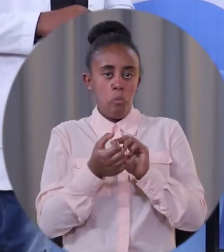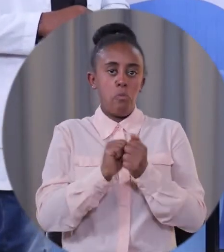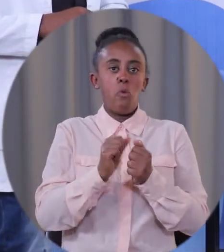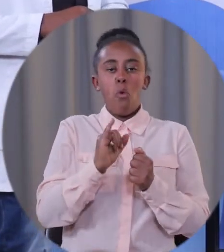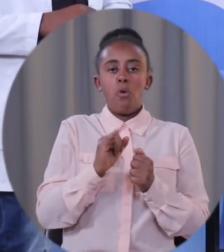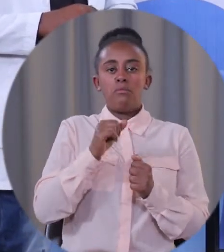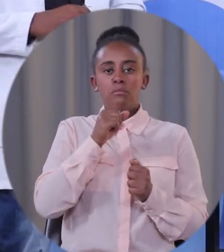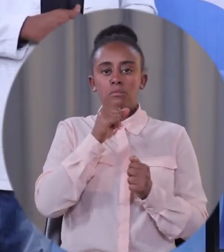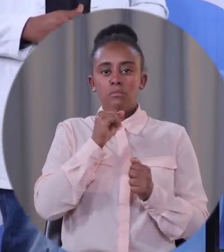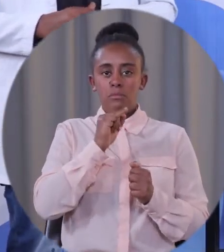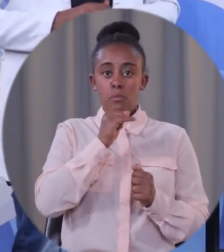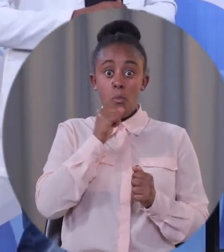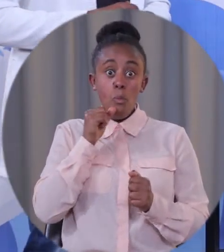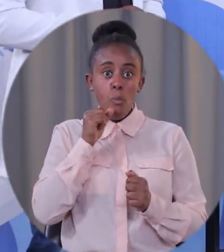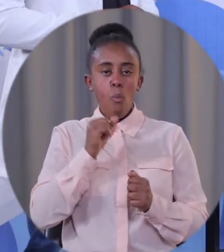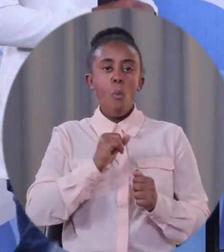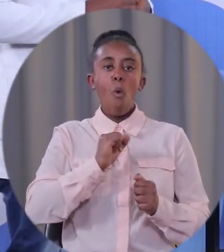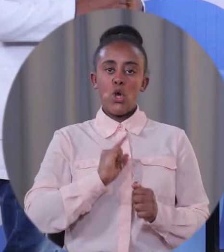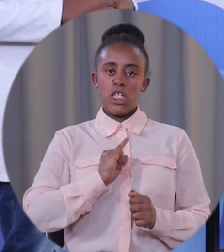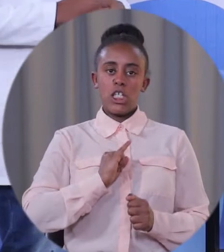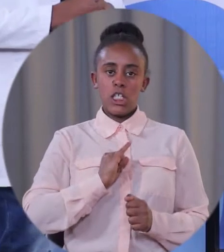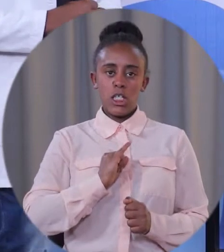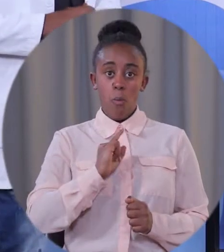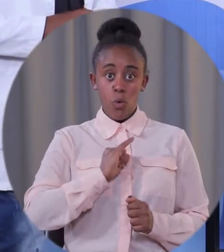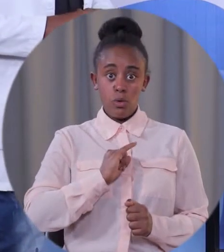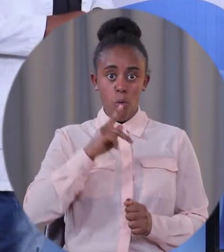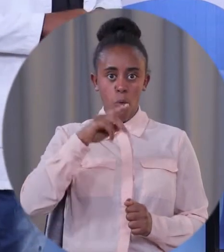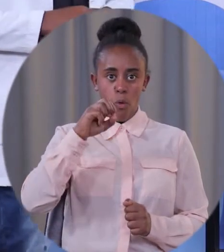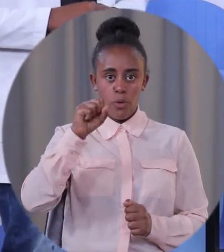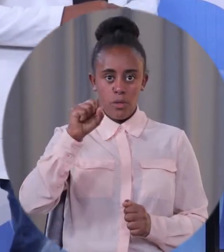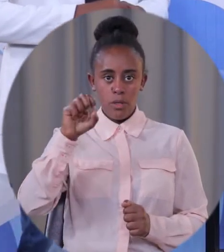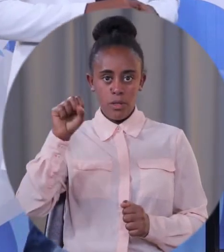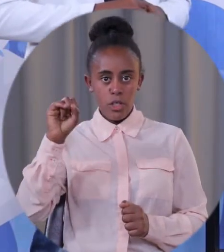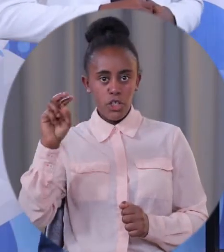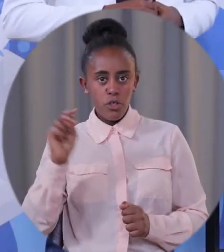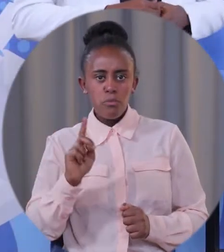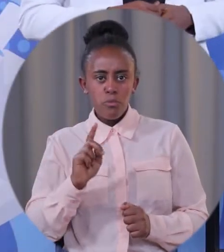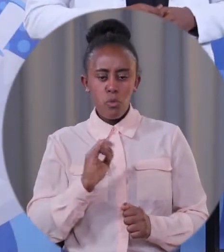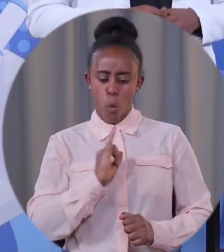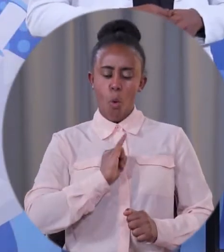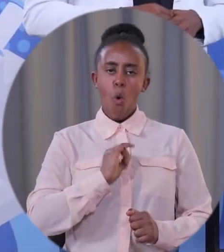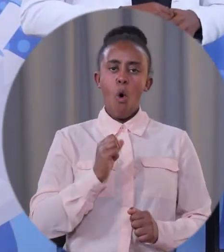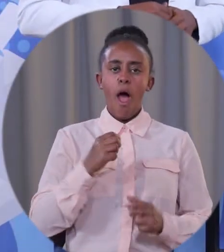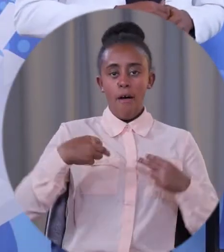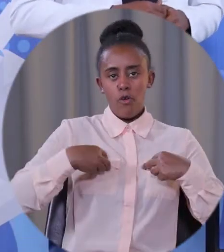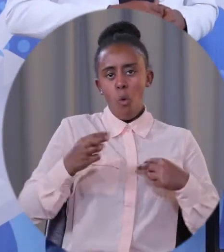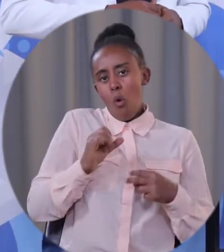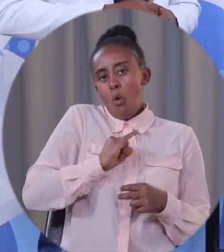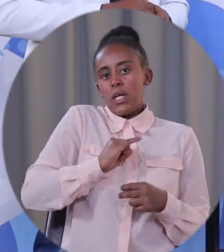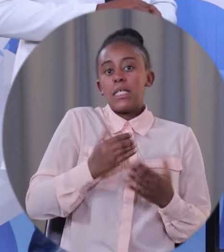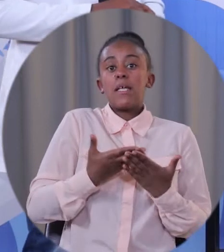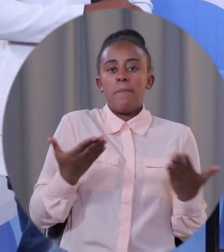possession. Possession means the condition of having or owning something.